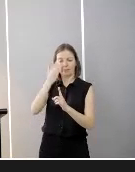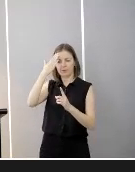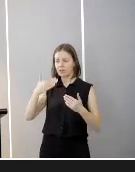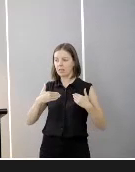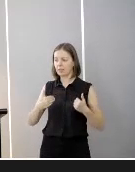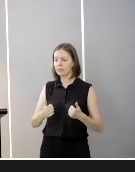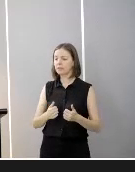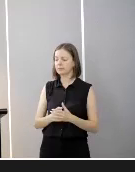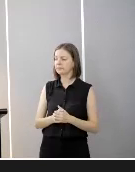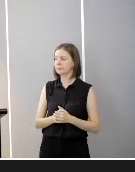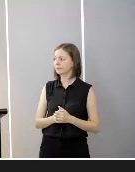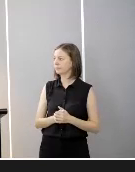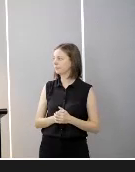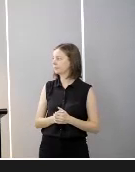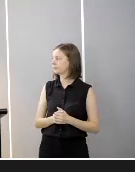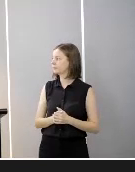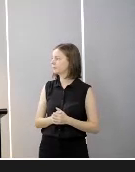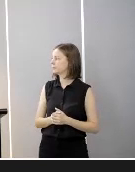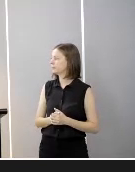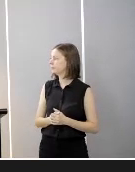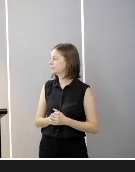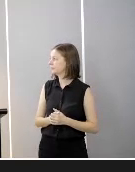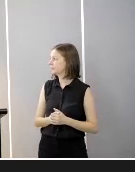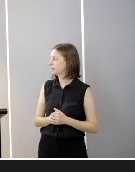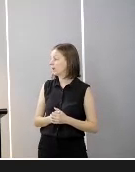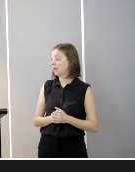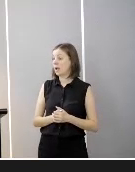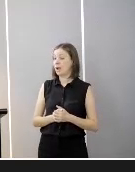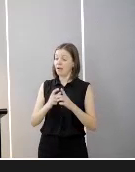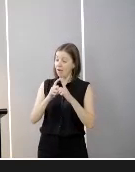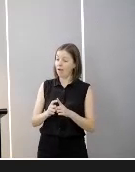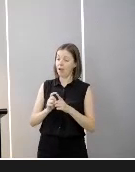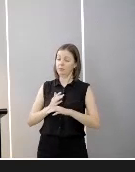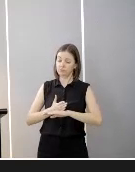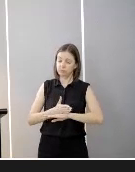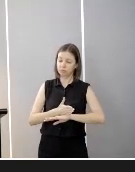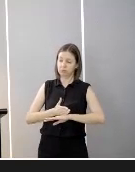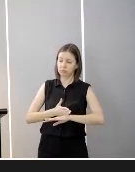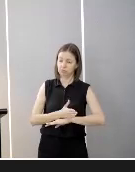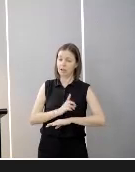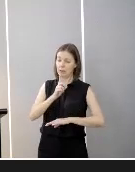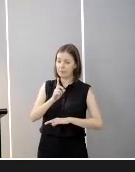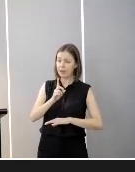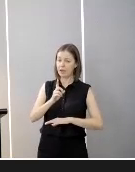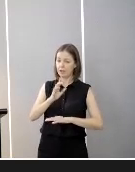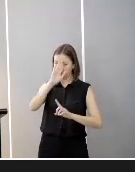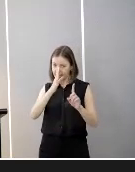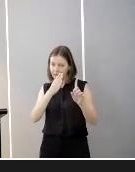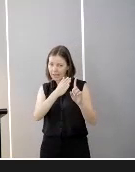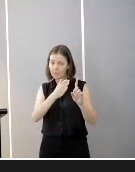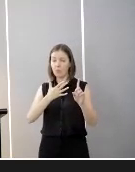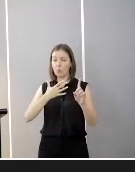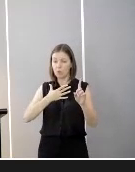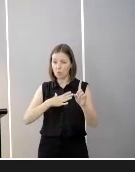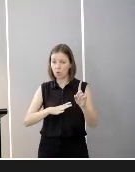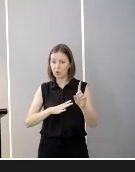together. And what we really want to do, which is hard work and we're not there yet, is to match the interventions we give